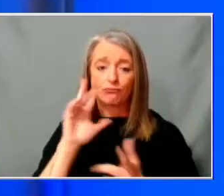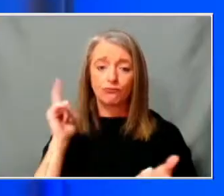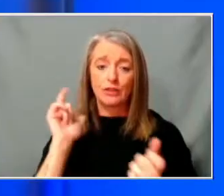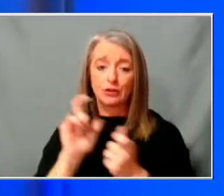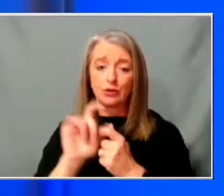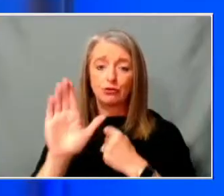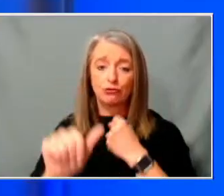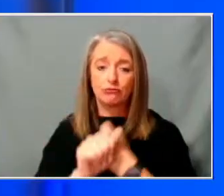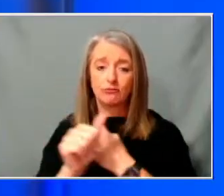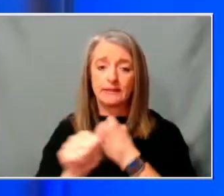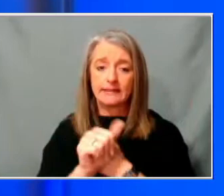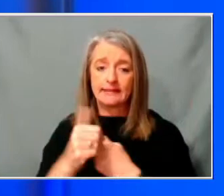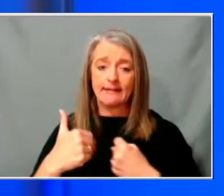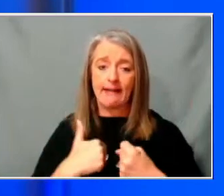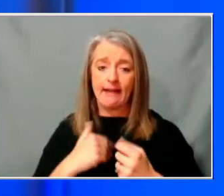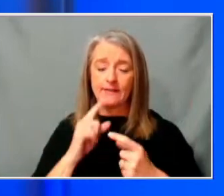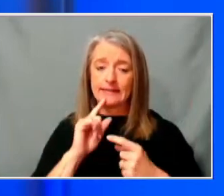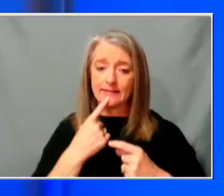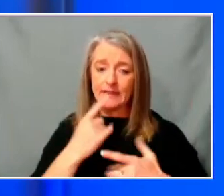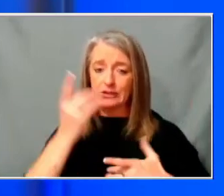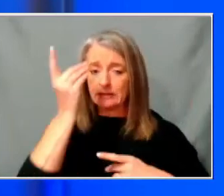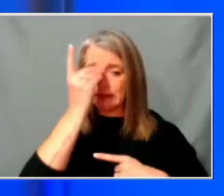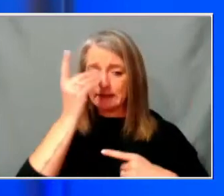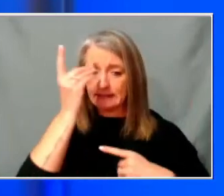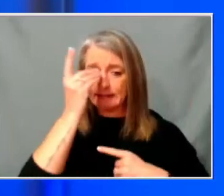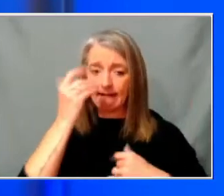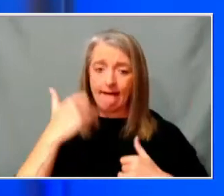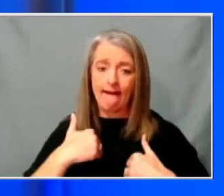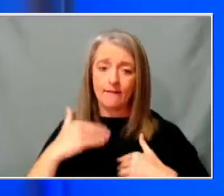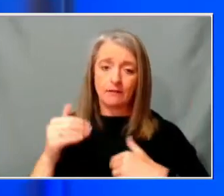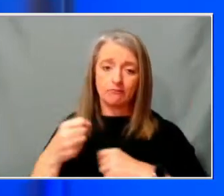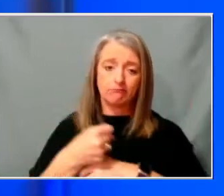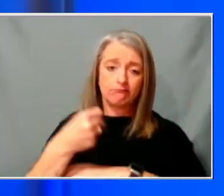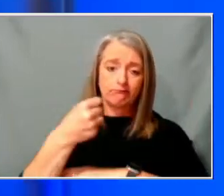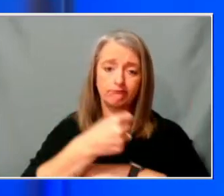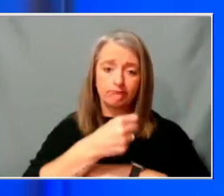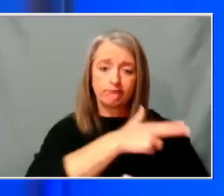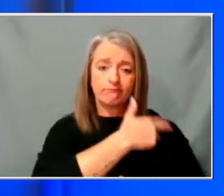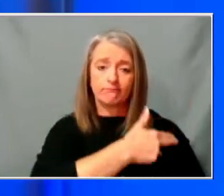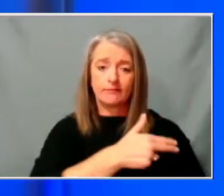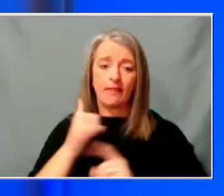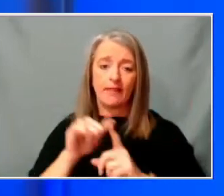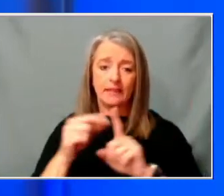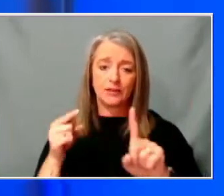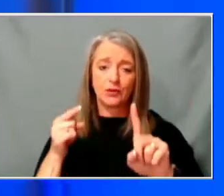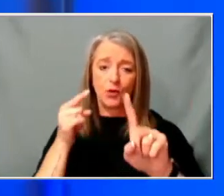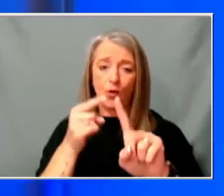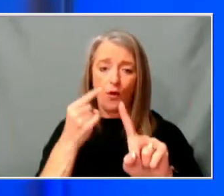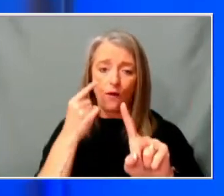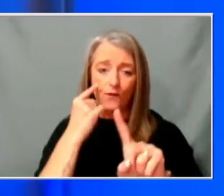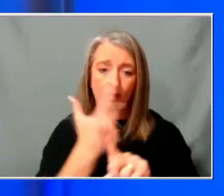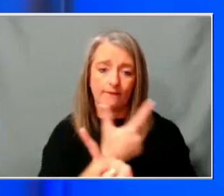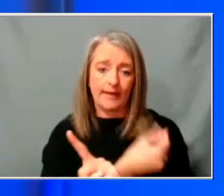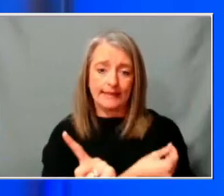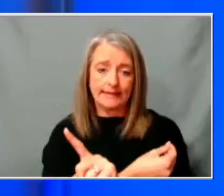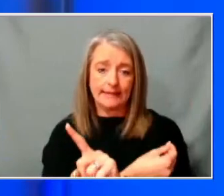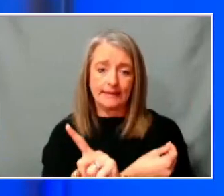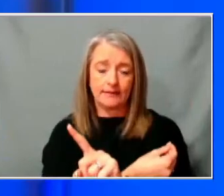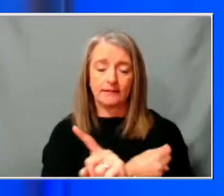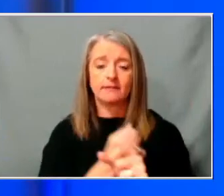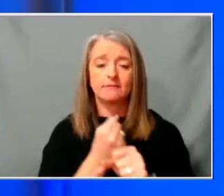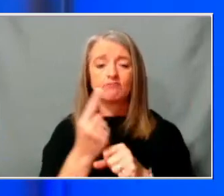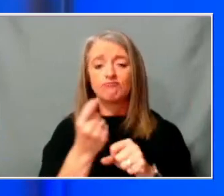of having that severe disease, having to go to the hospital. That is the goal of the vaccine. And again, every year we